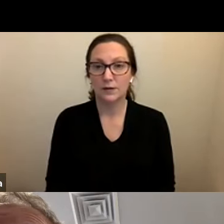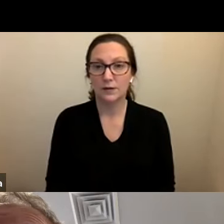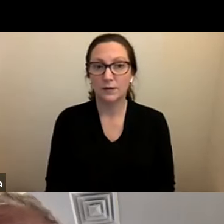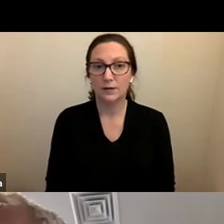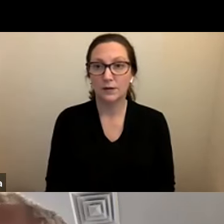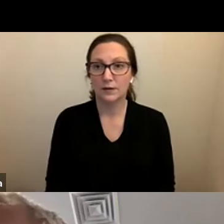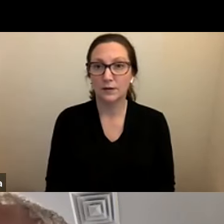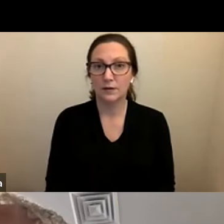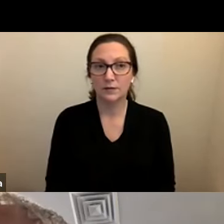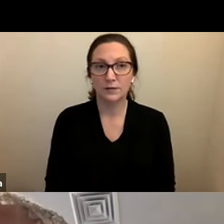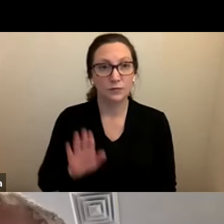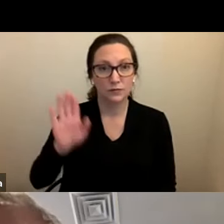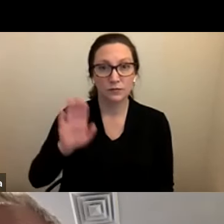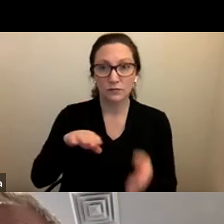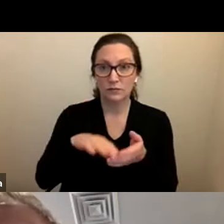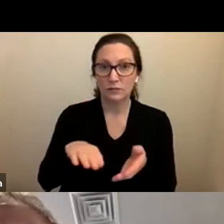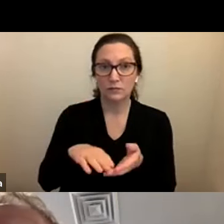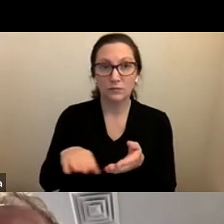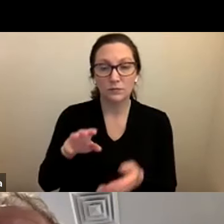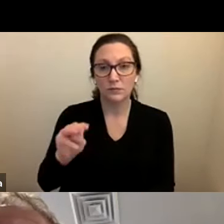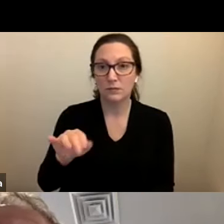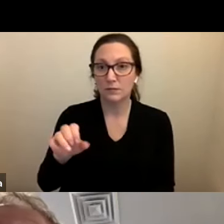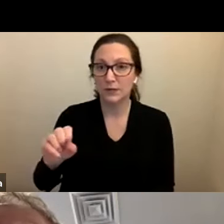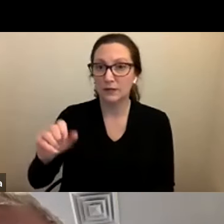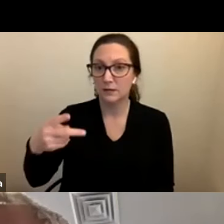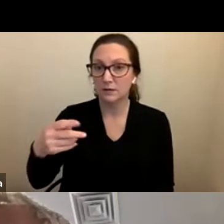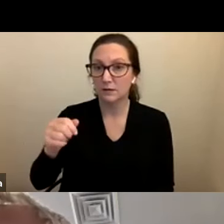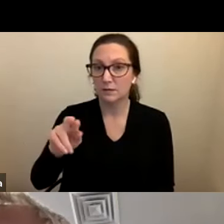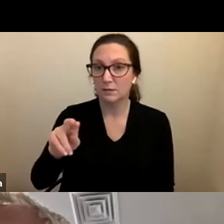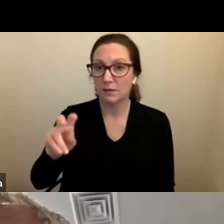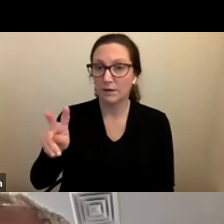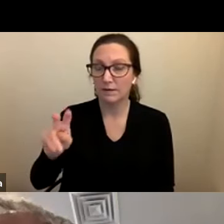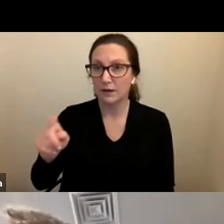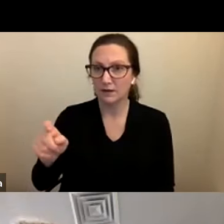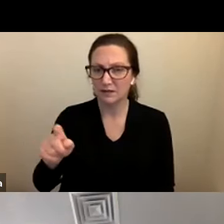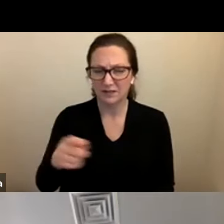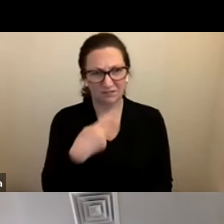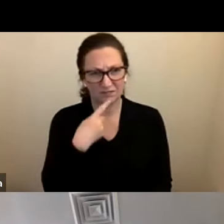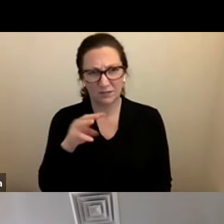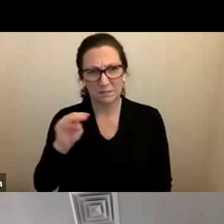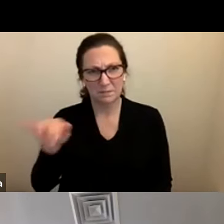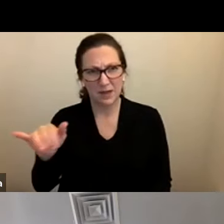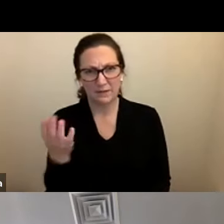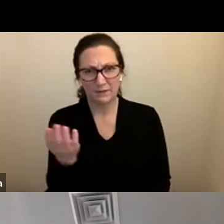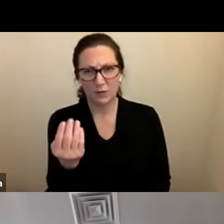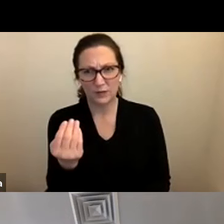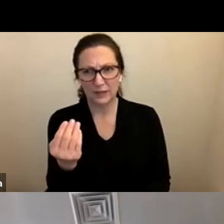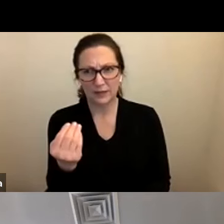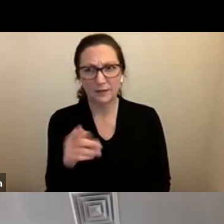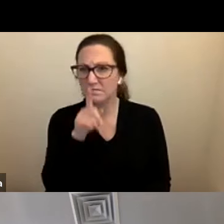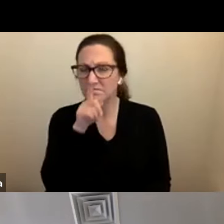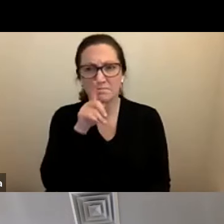Excuse me. Sorry, excuse me. Did you say the May 14, 2000? That's what That's a listening